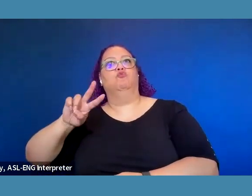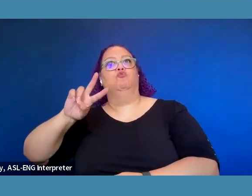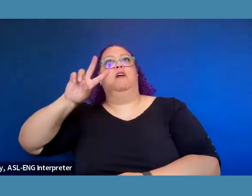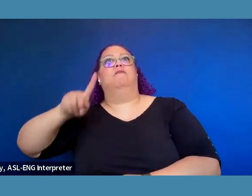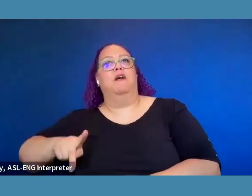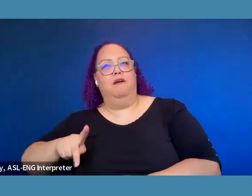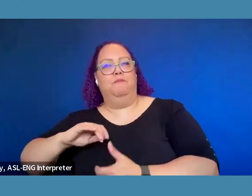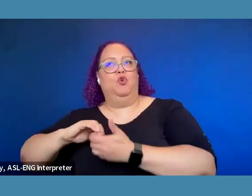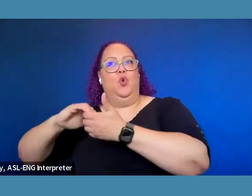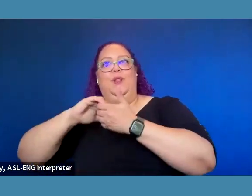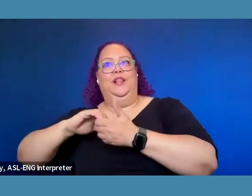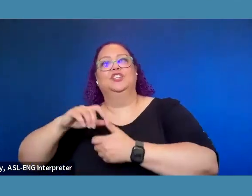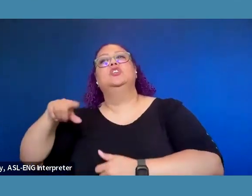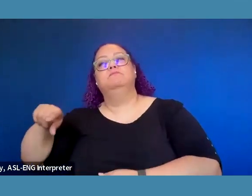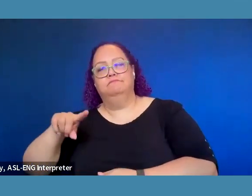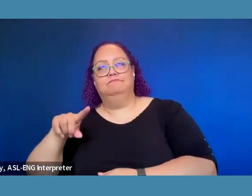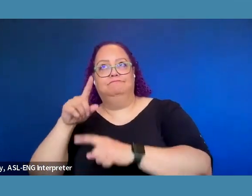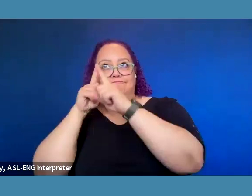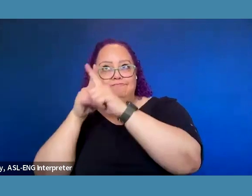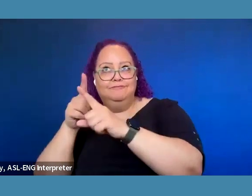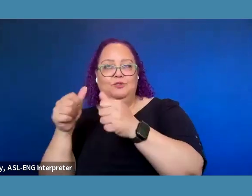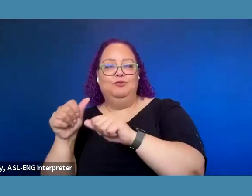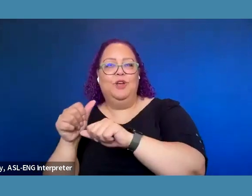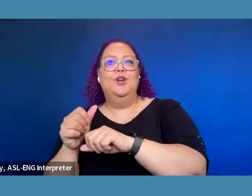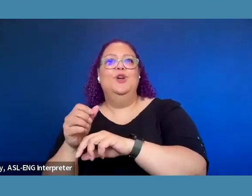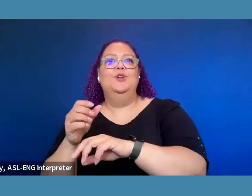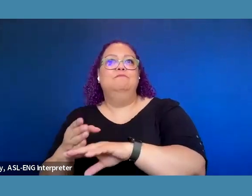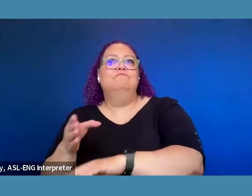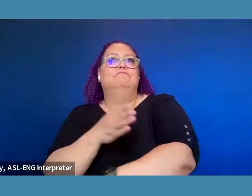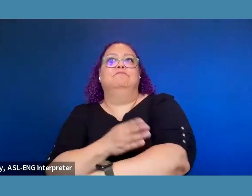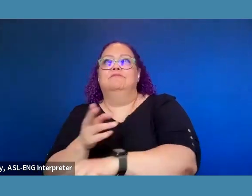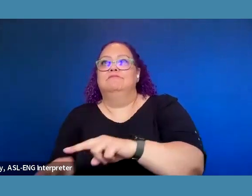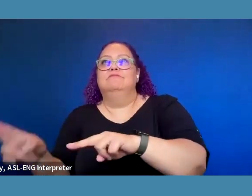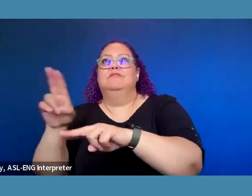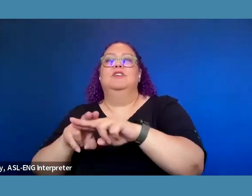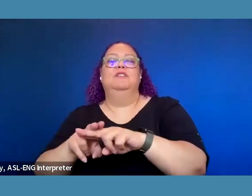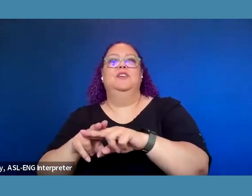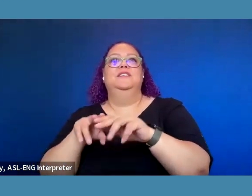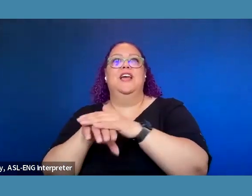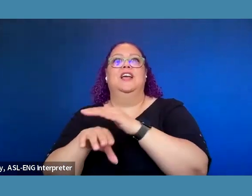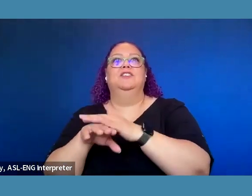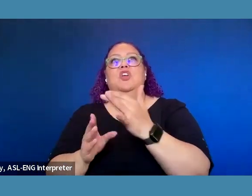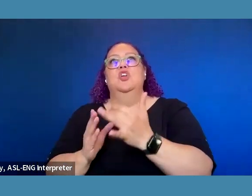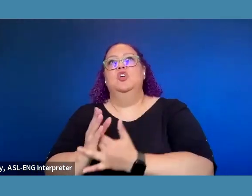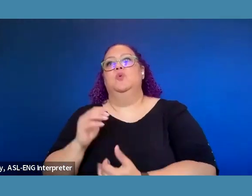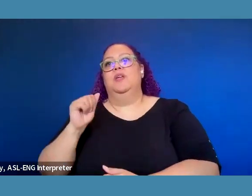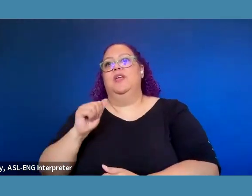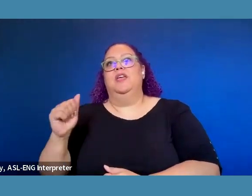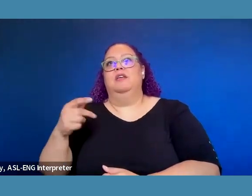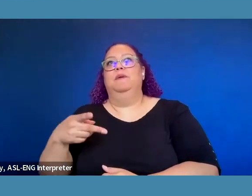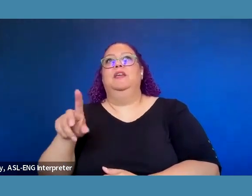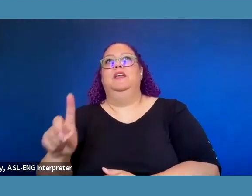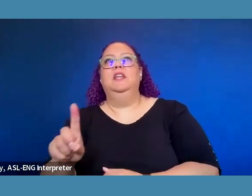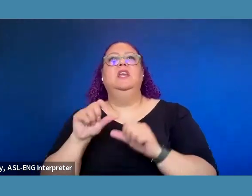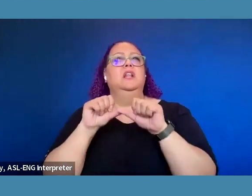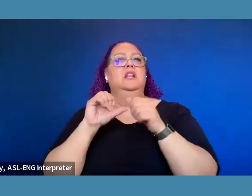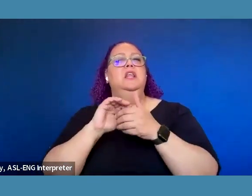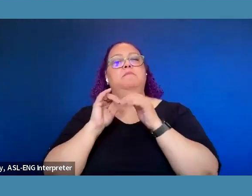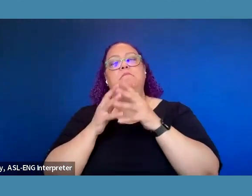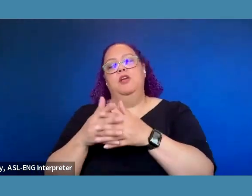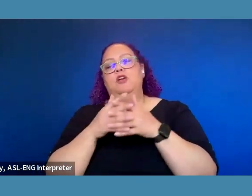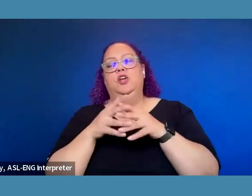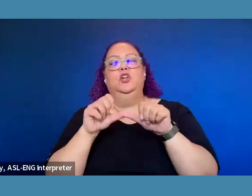to increase access as well through the American Association of People with Disabilities, created these really